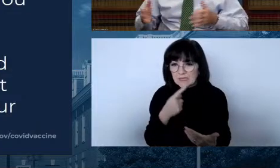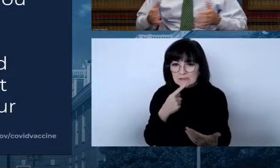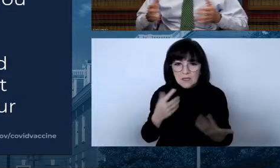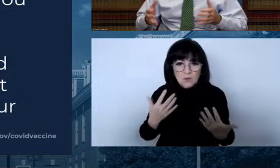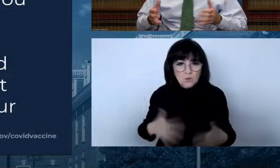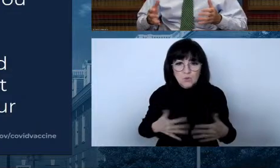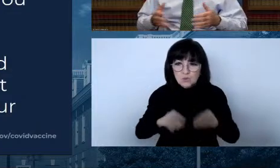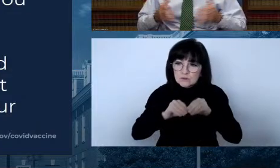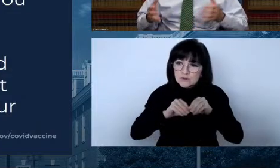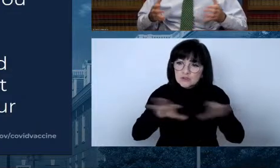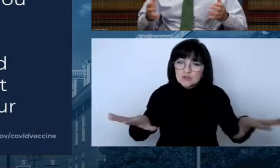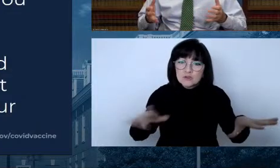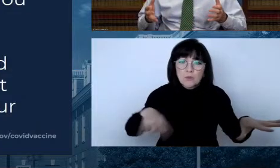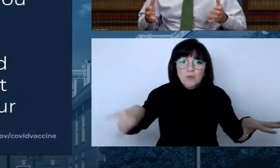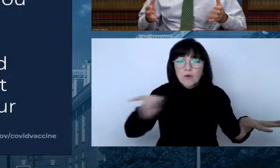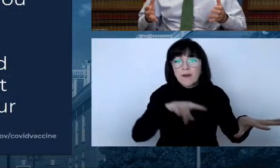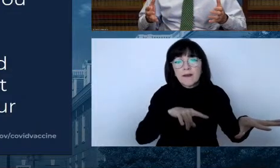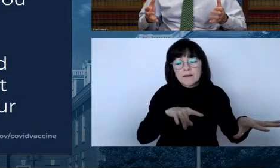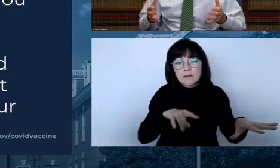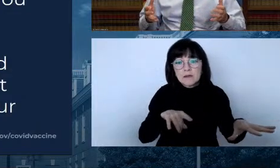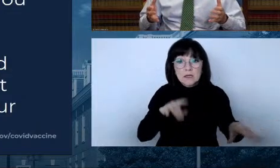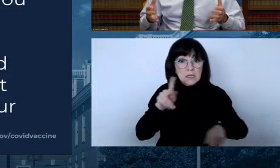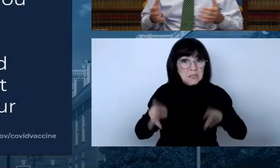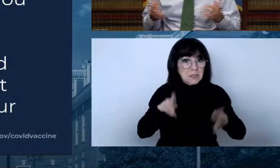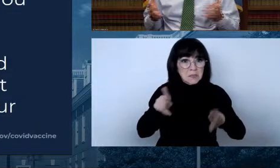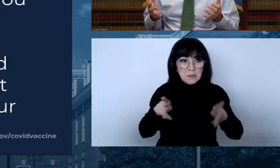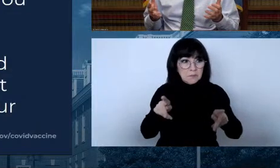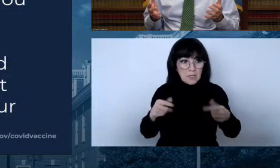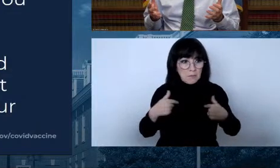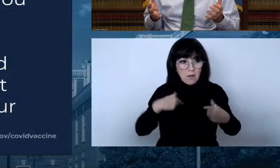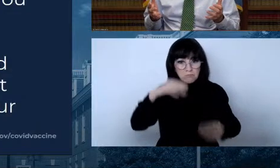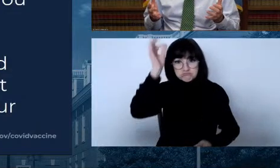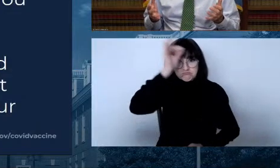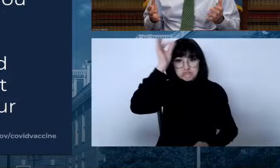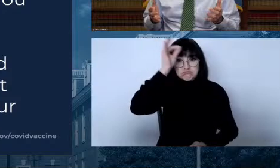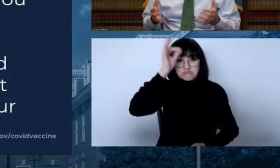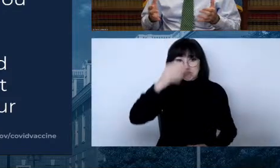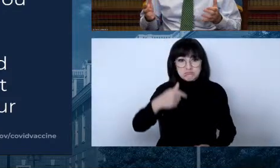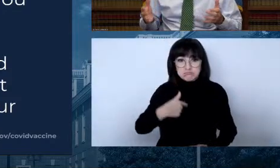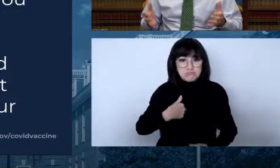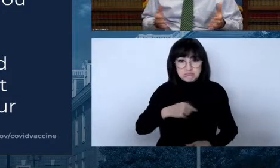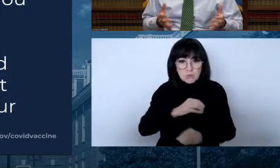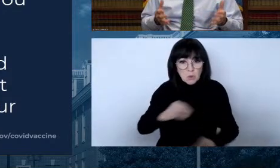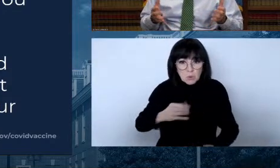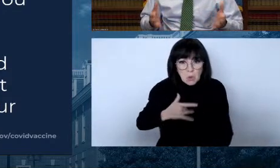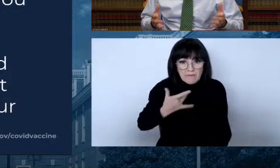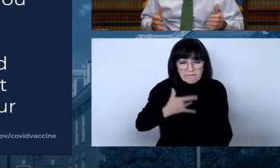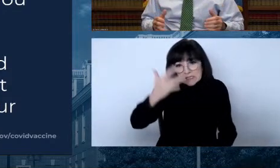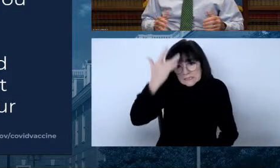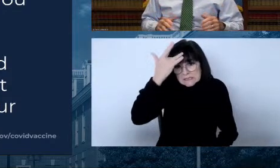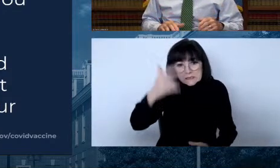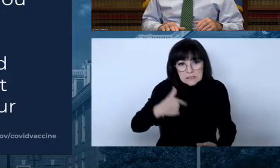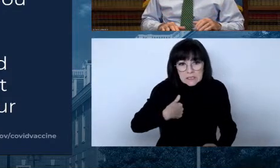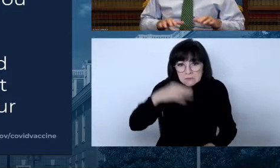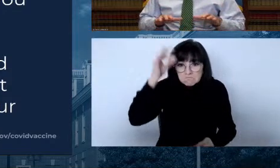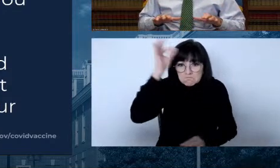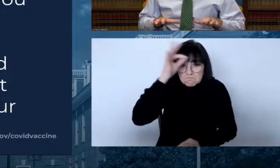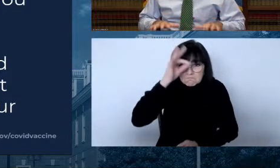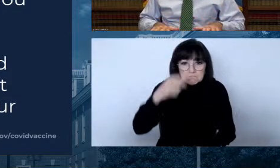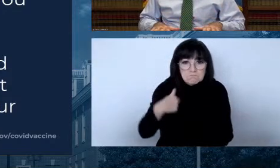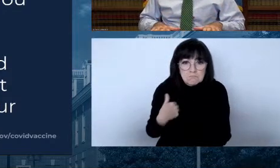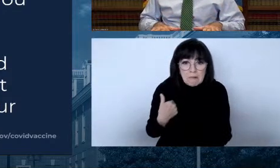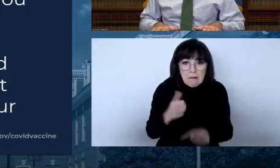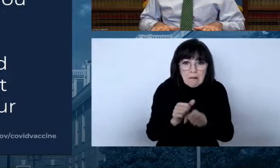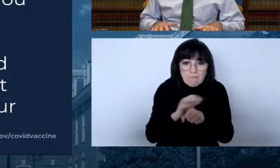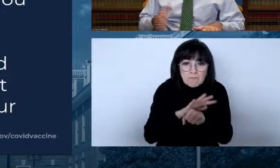among people that don't know they're carrying the virus because they're not symptomatic. And so it's important that you